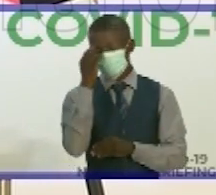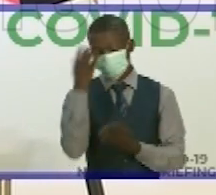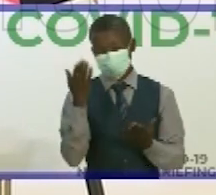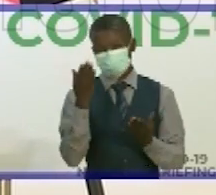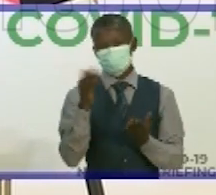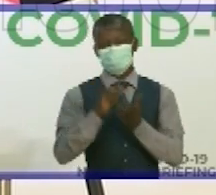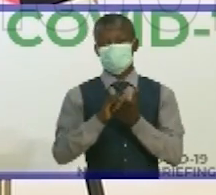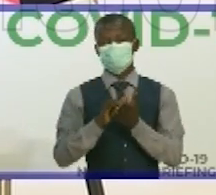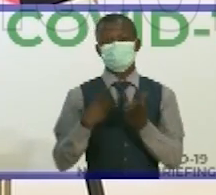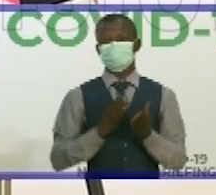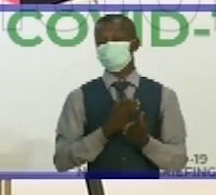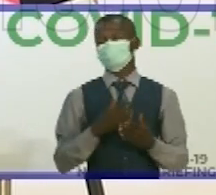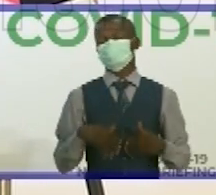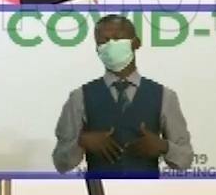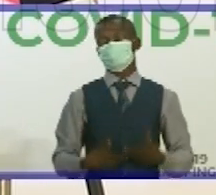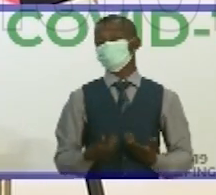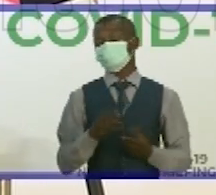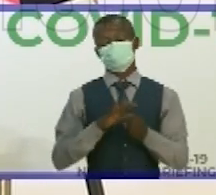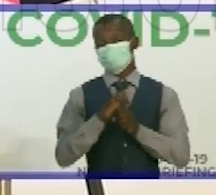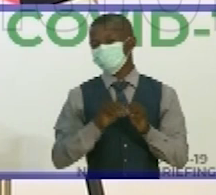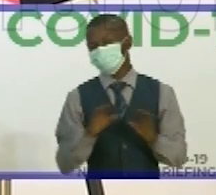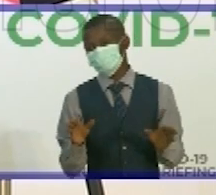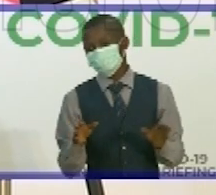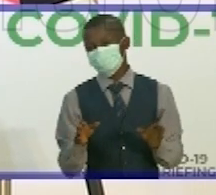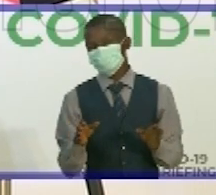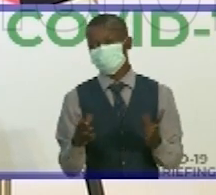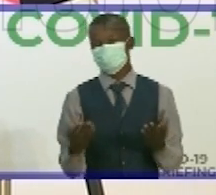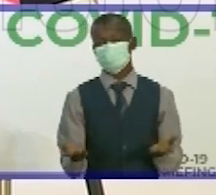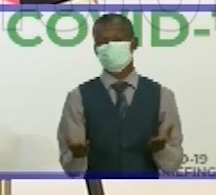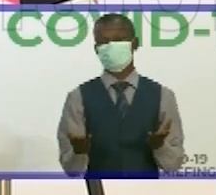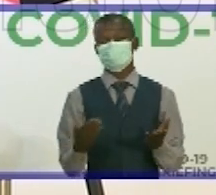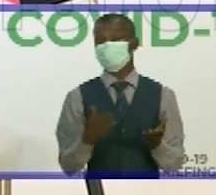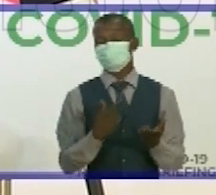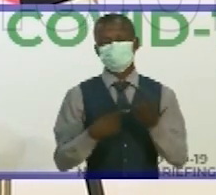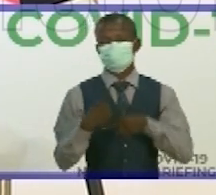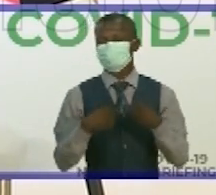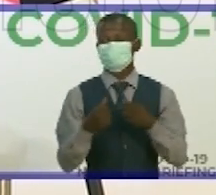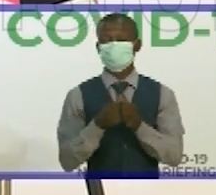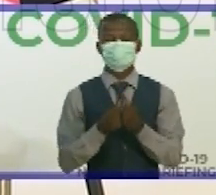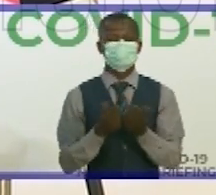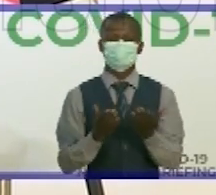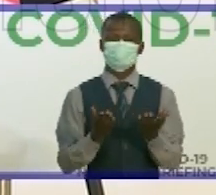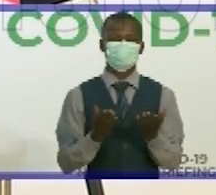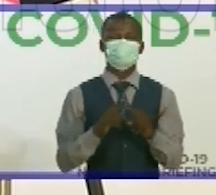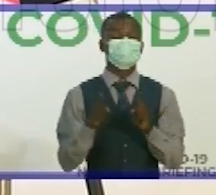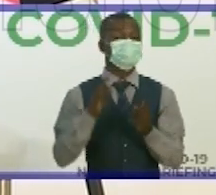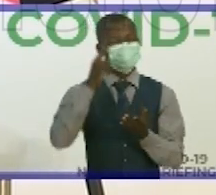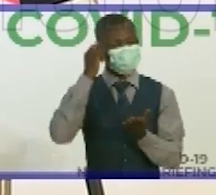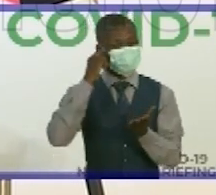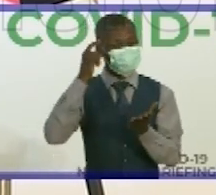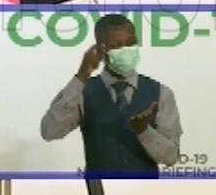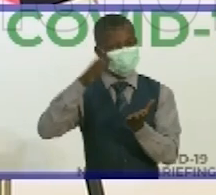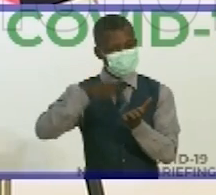all tired of the pandemic. It has gone on for quite a while. But remember,